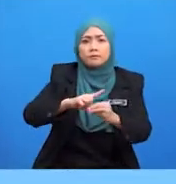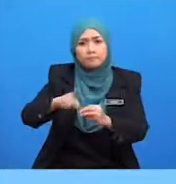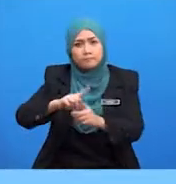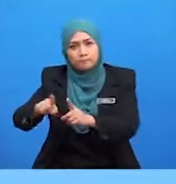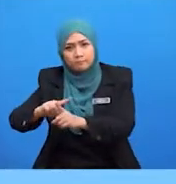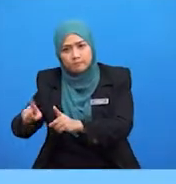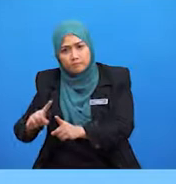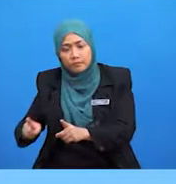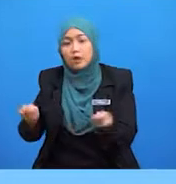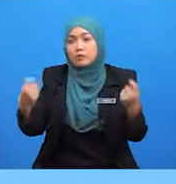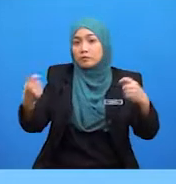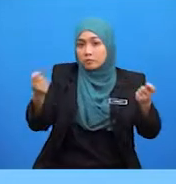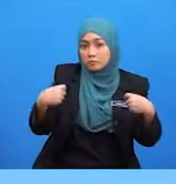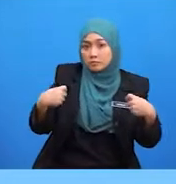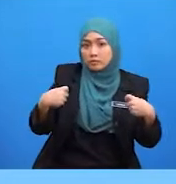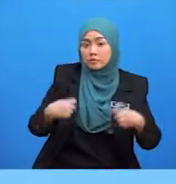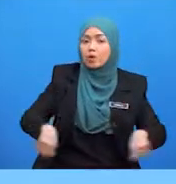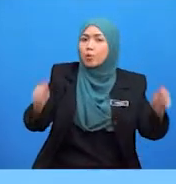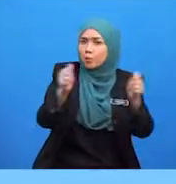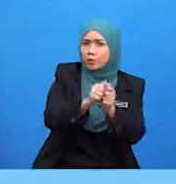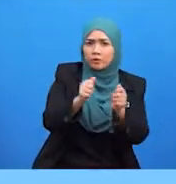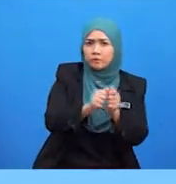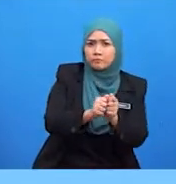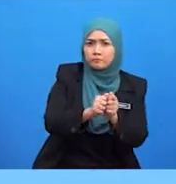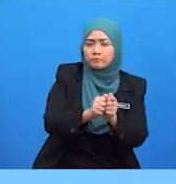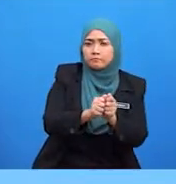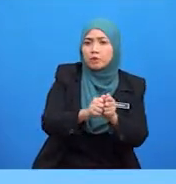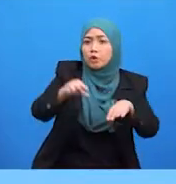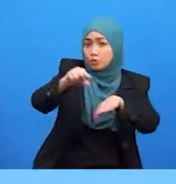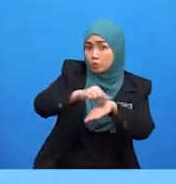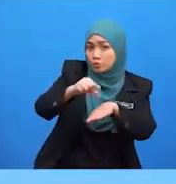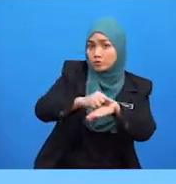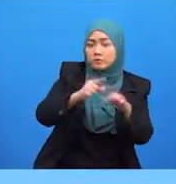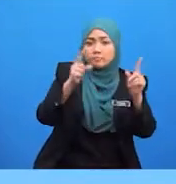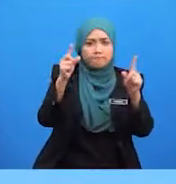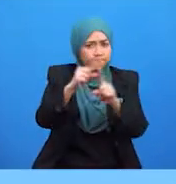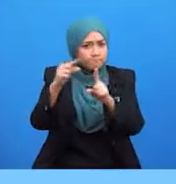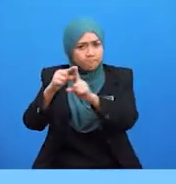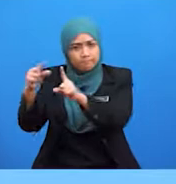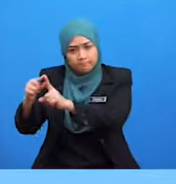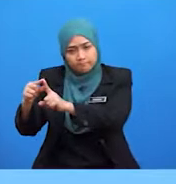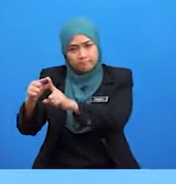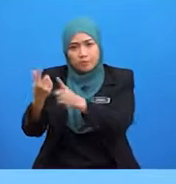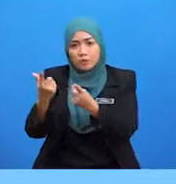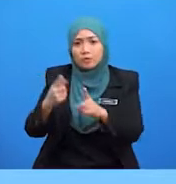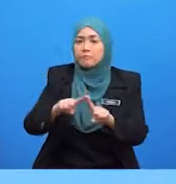those transportations using awesome words? Different kind of words.